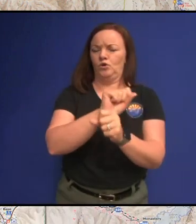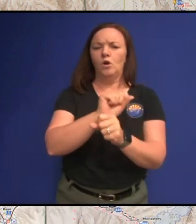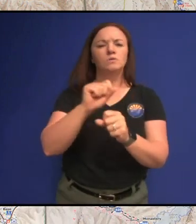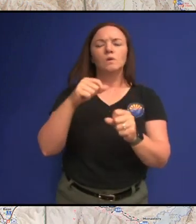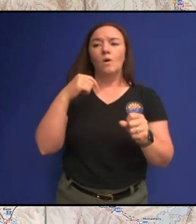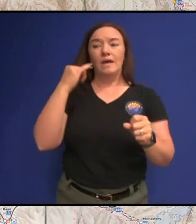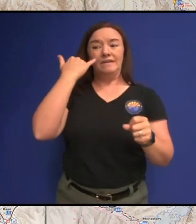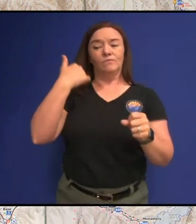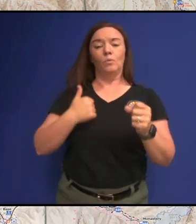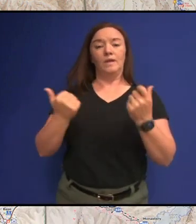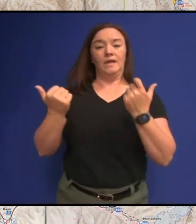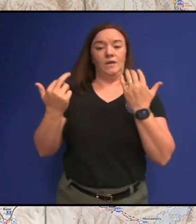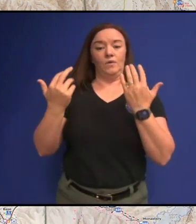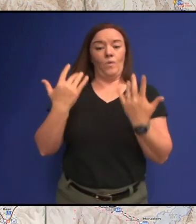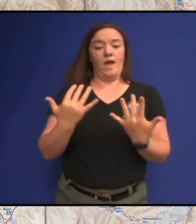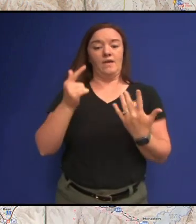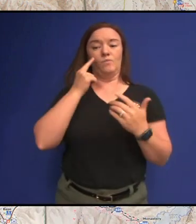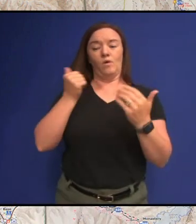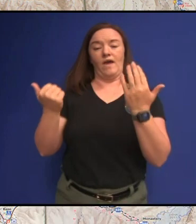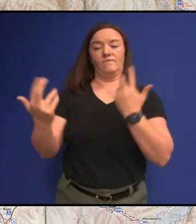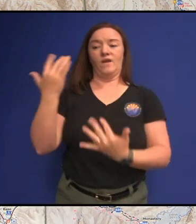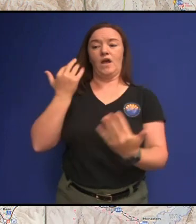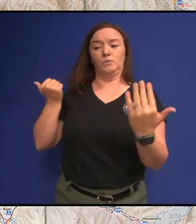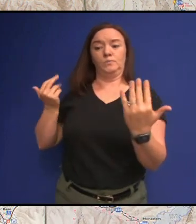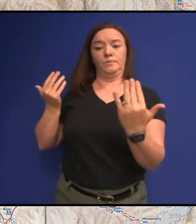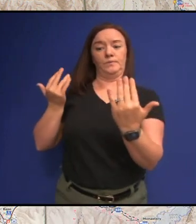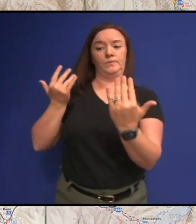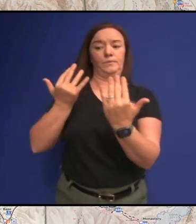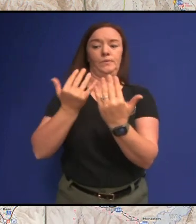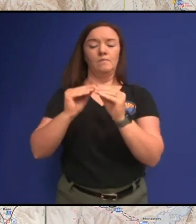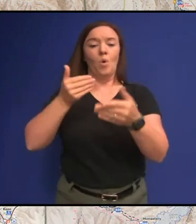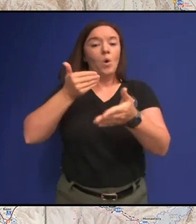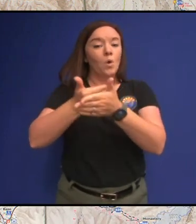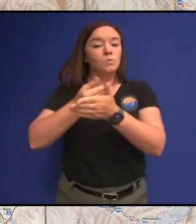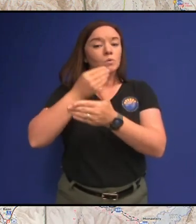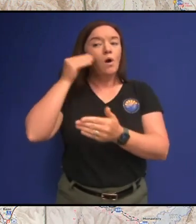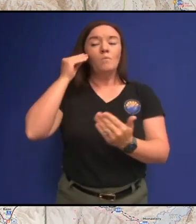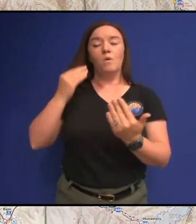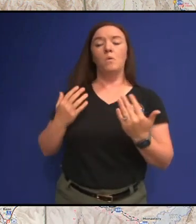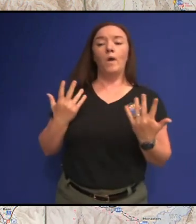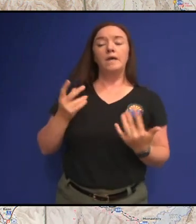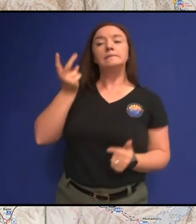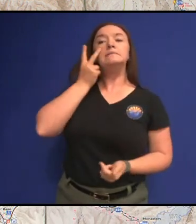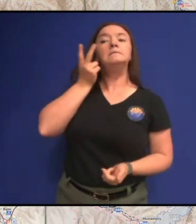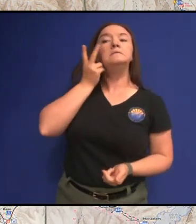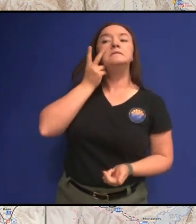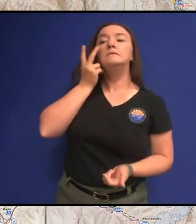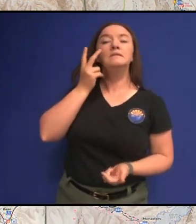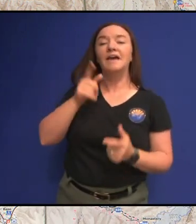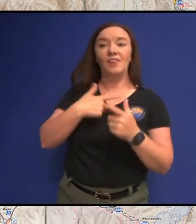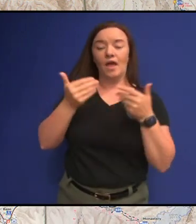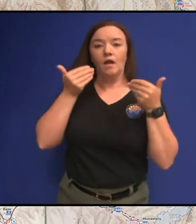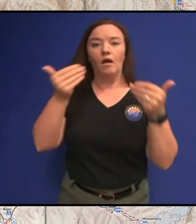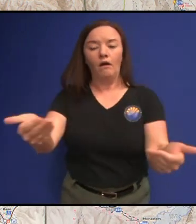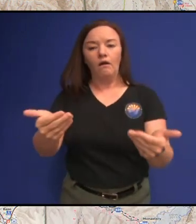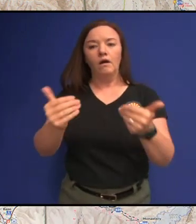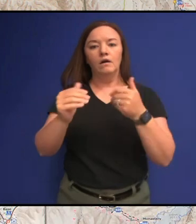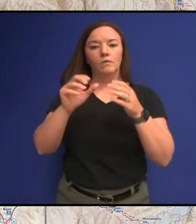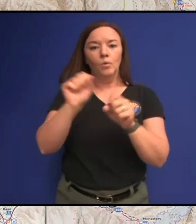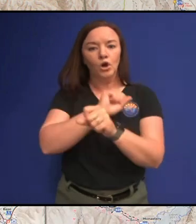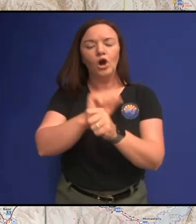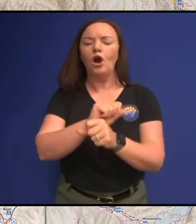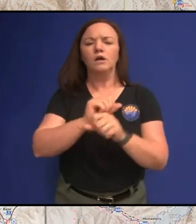proximal, is closer to where the people's homes are and the areas we want to protect. So we're going to keep going on that. And